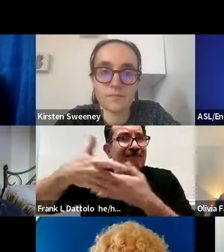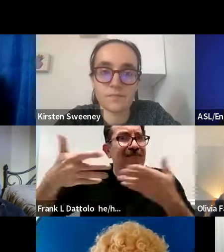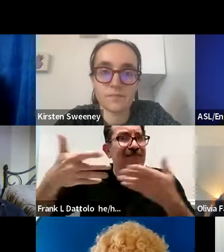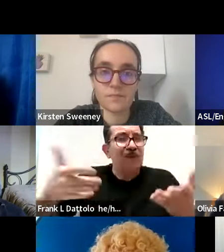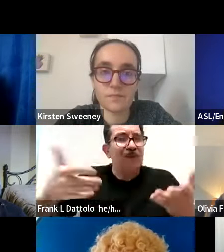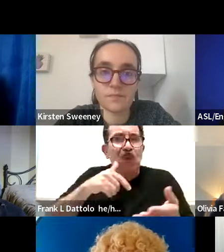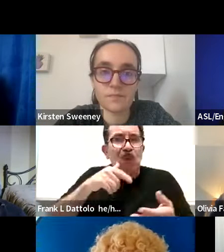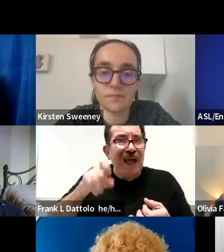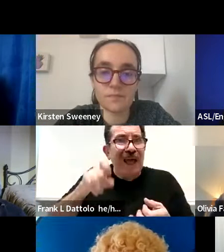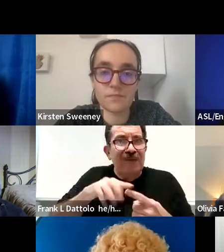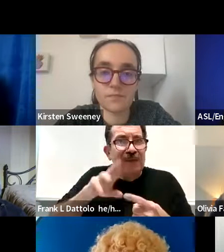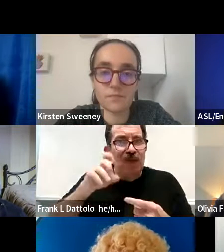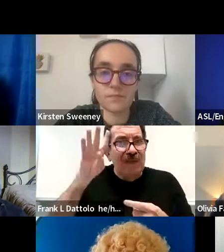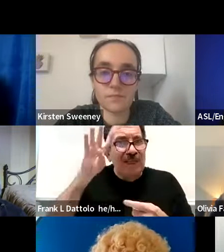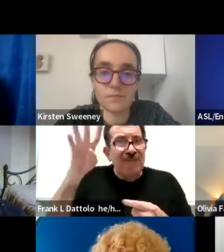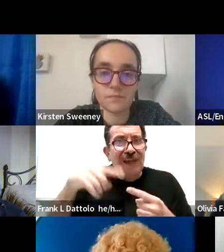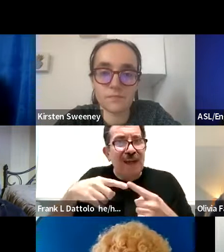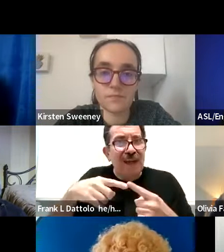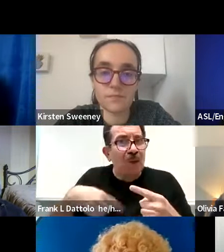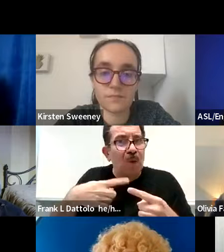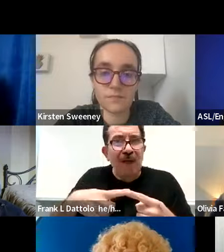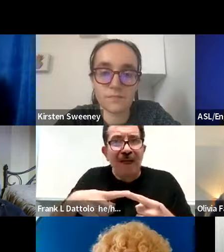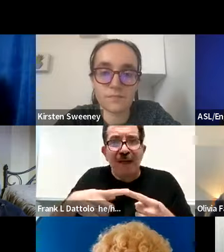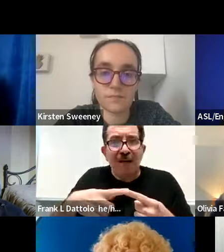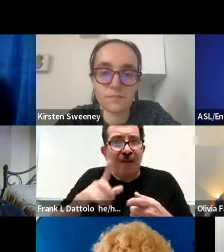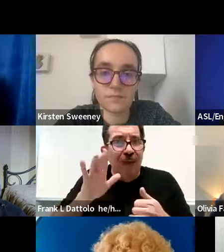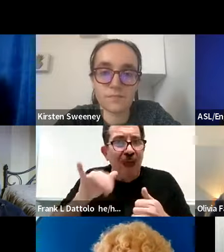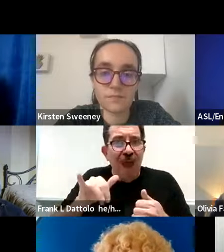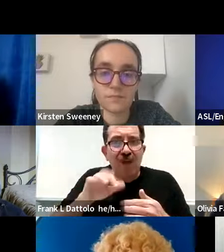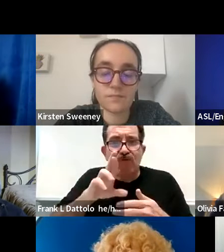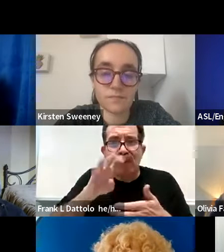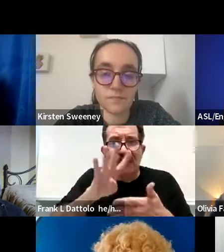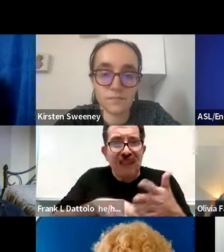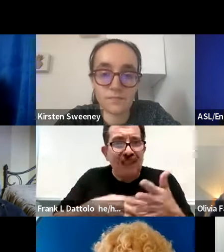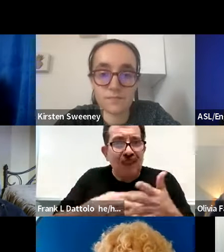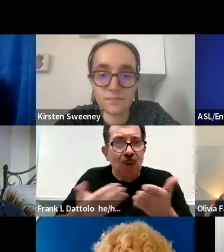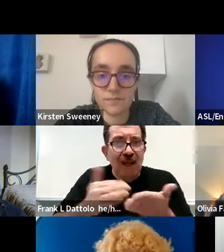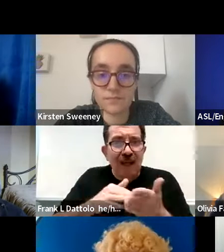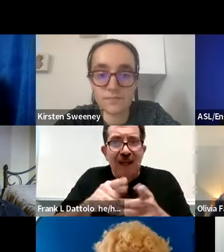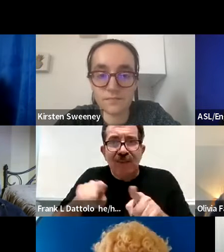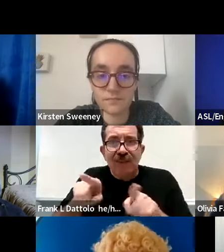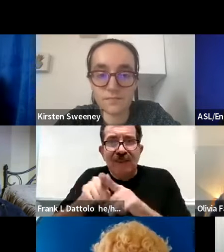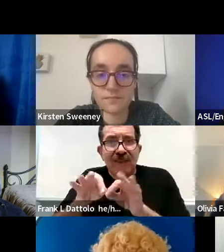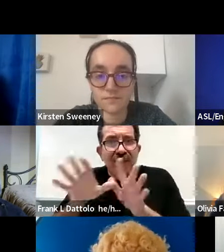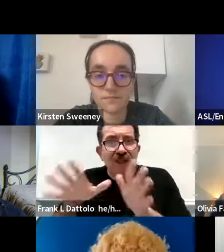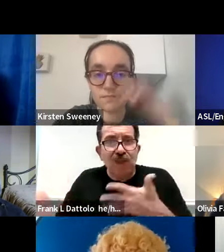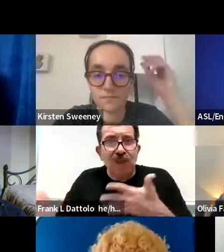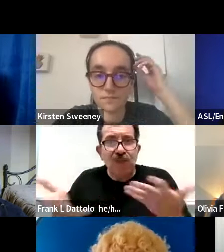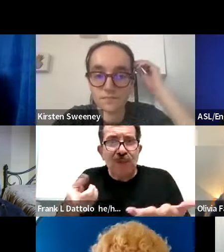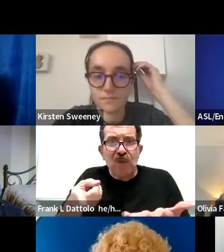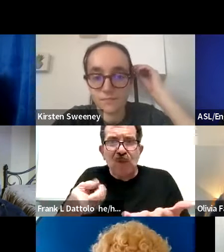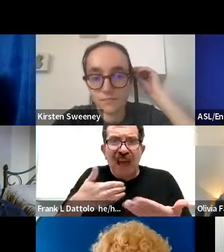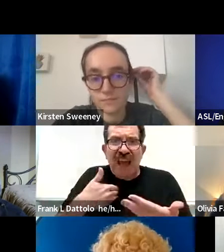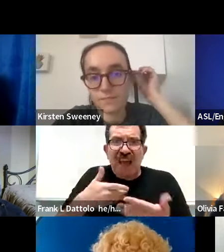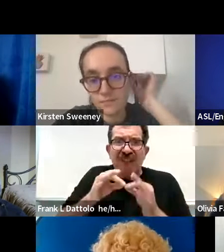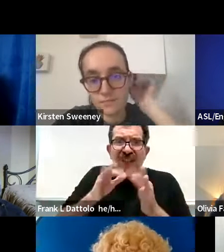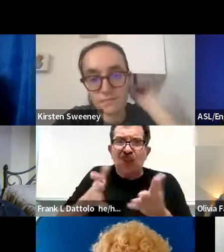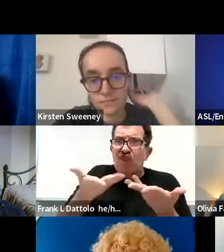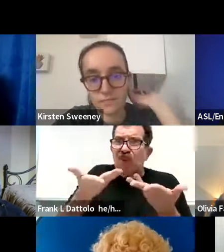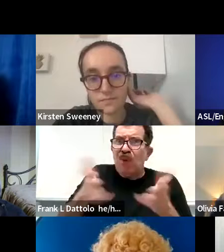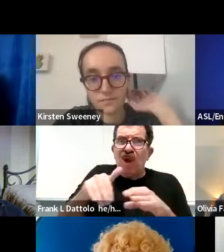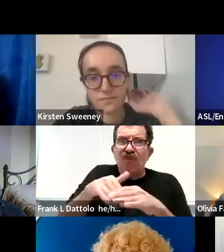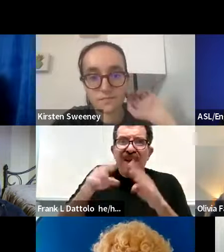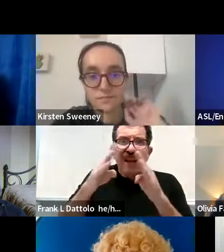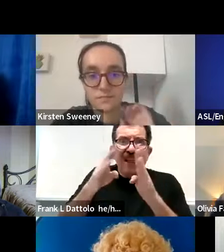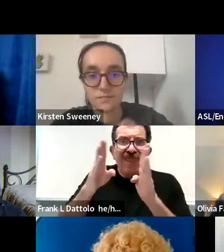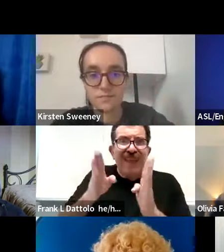in the afternoon, why not also have an evening performance? You wouldn't have to reinvent the wheel by rescheduling